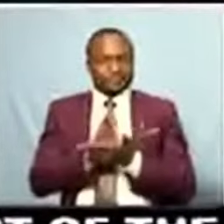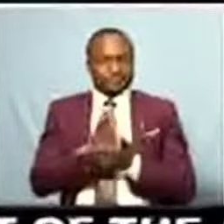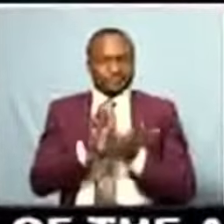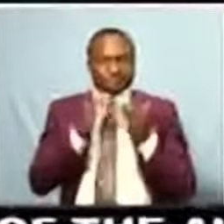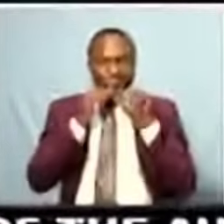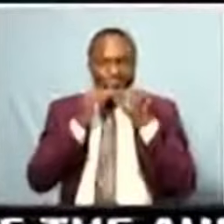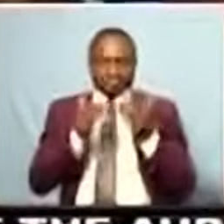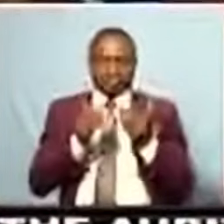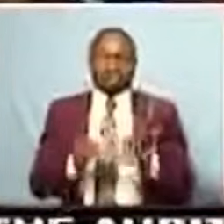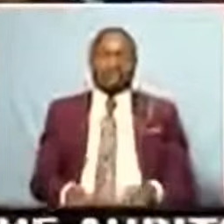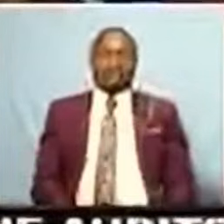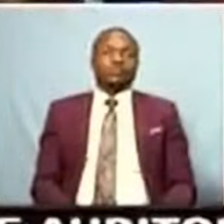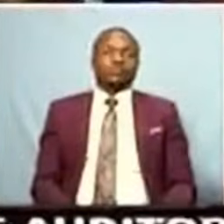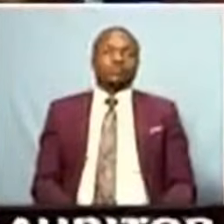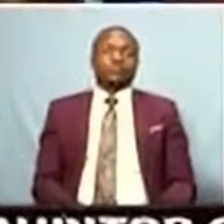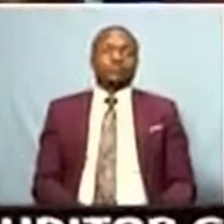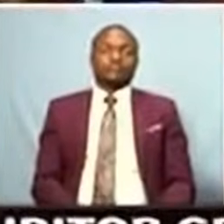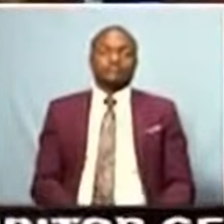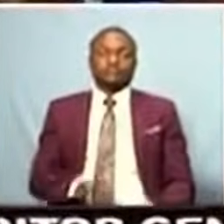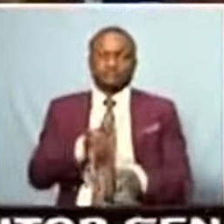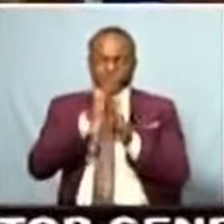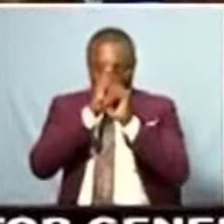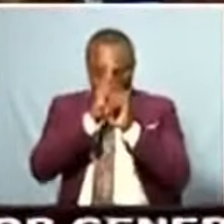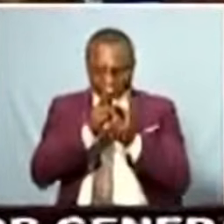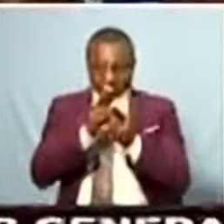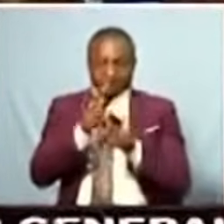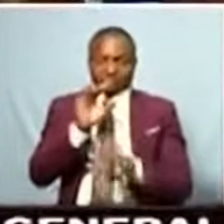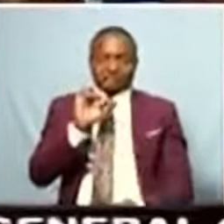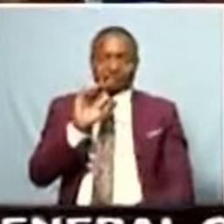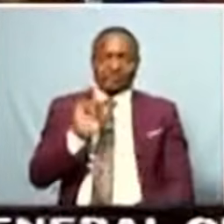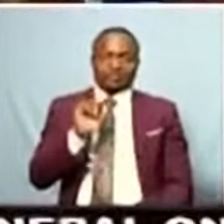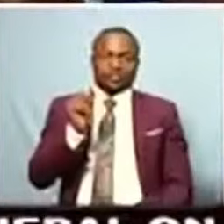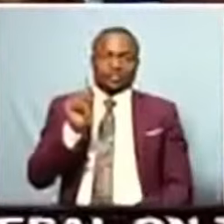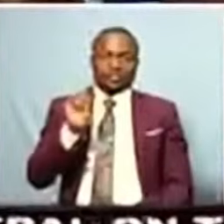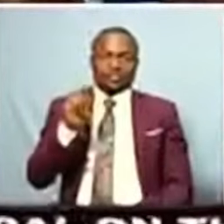you. Thank you, Honorable Wamima.